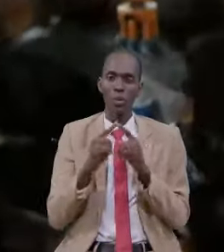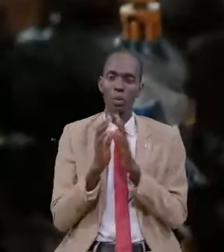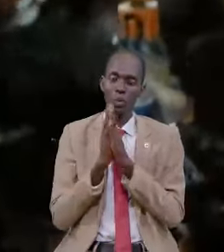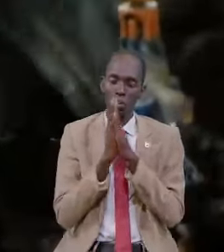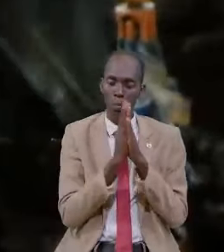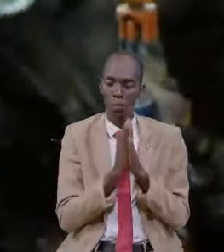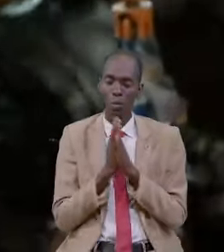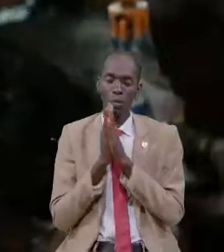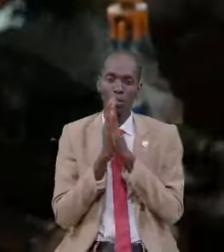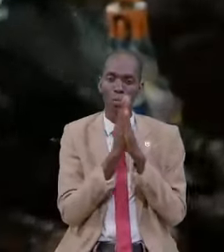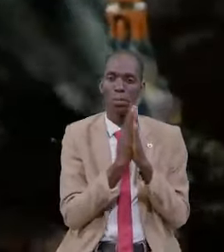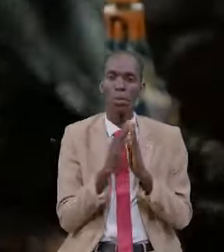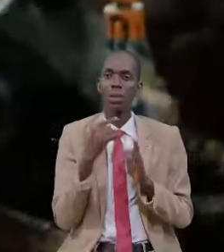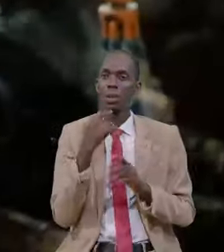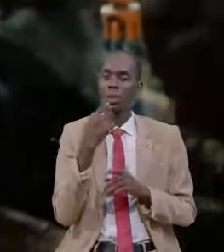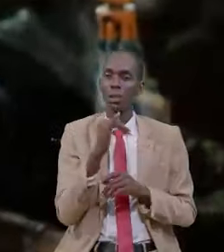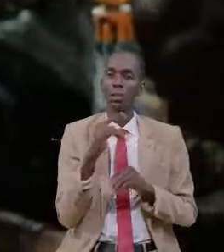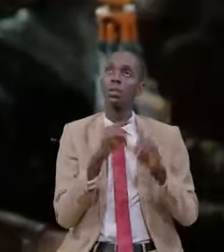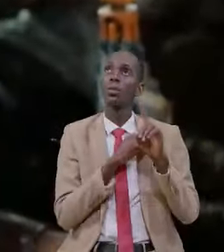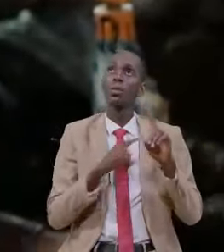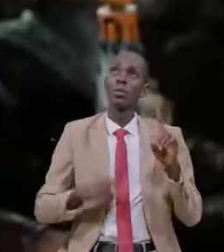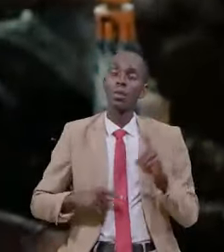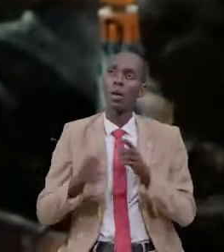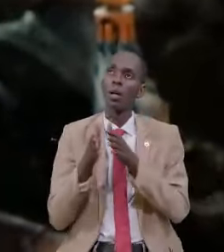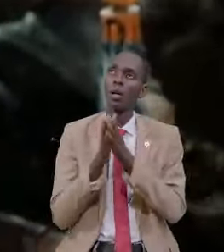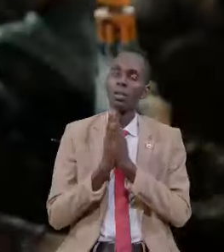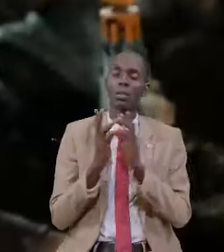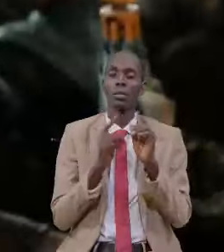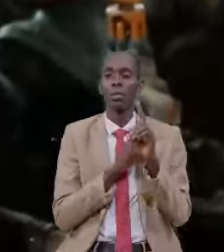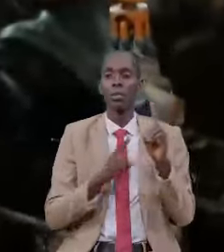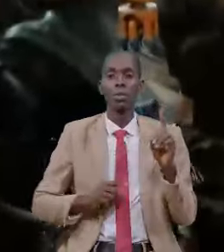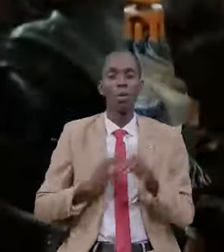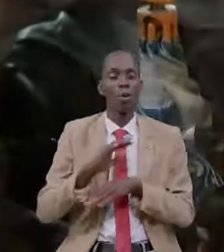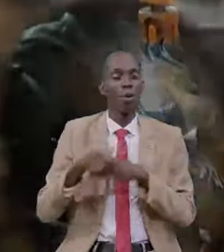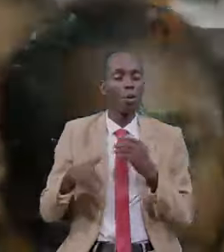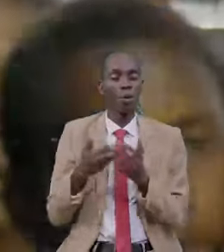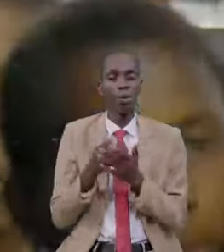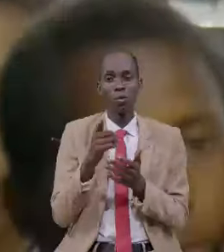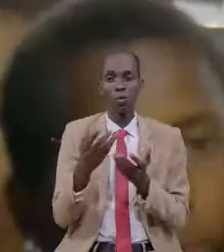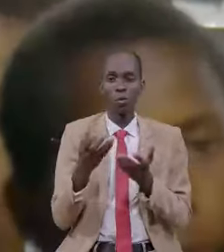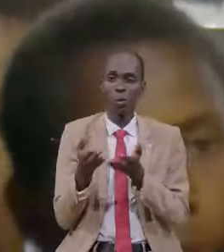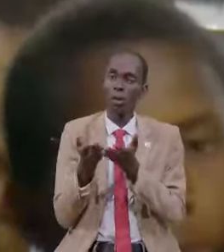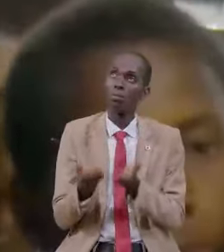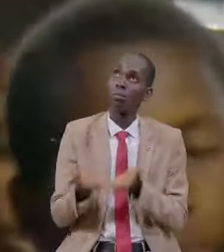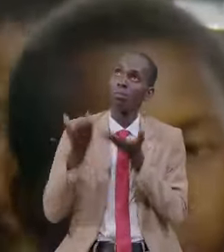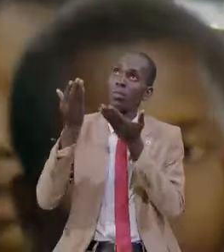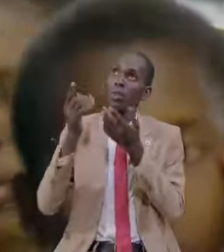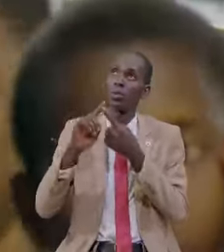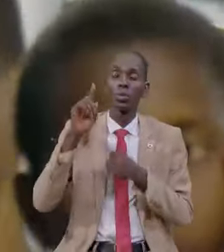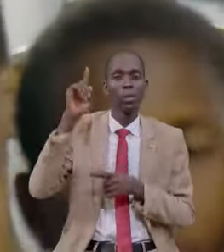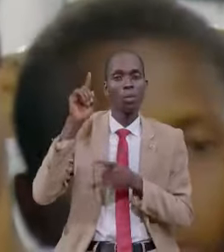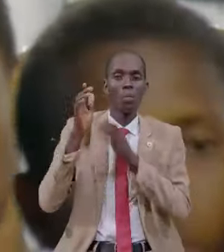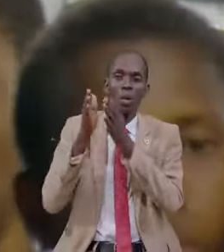prayer, calling upon the Lord, presenting your requests. Don't forget,